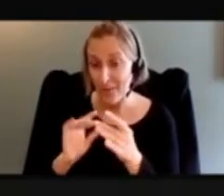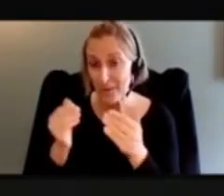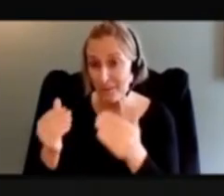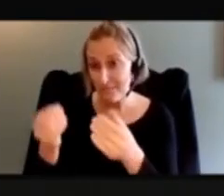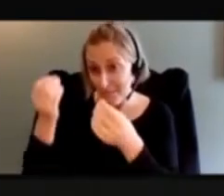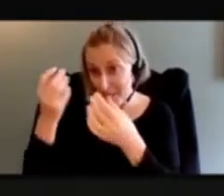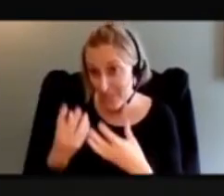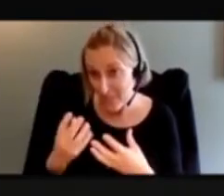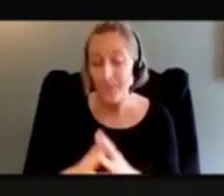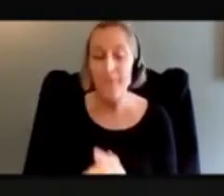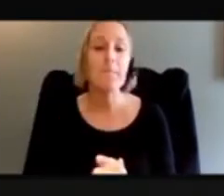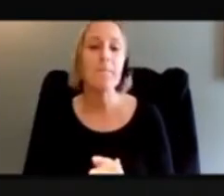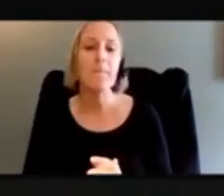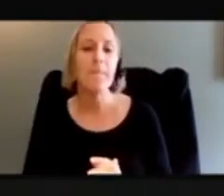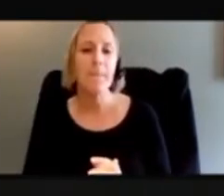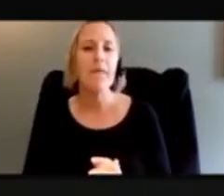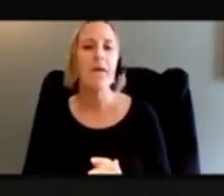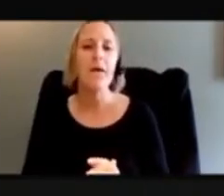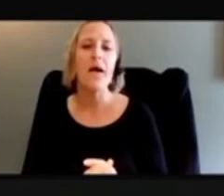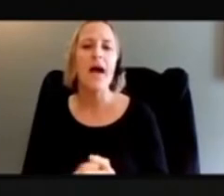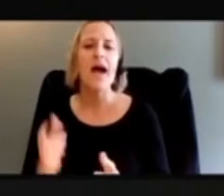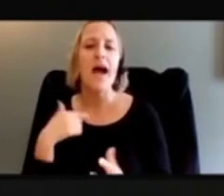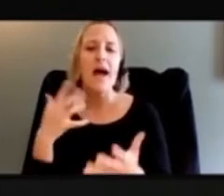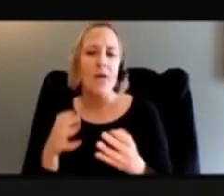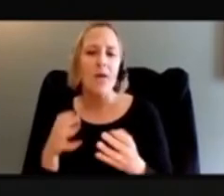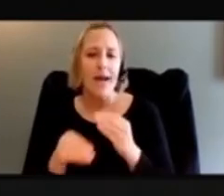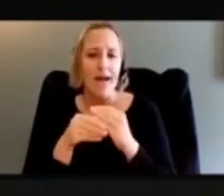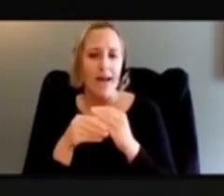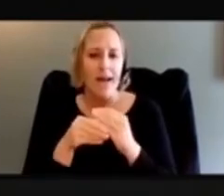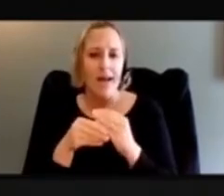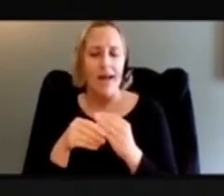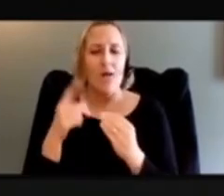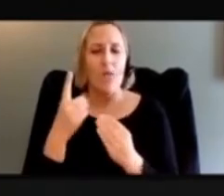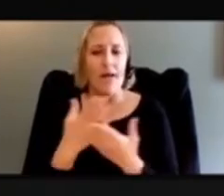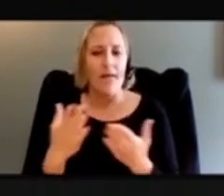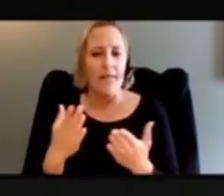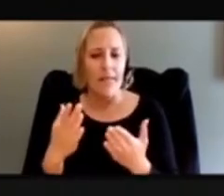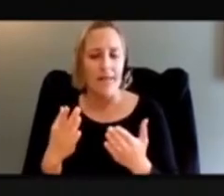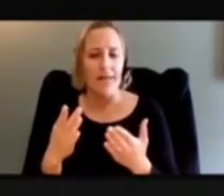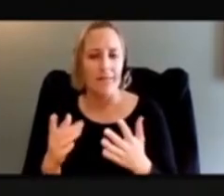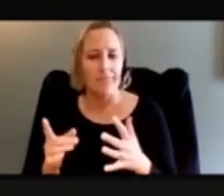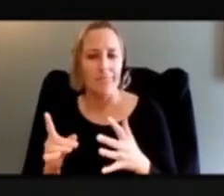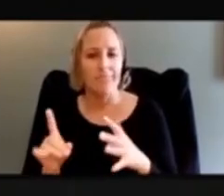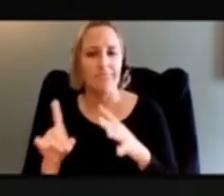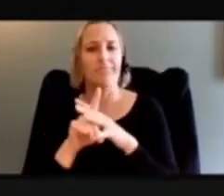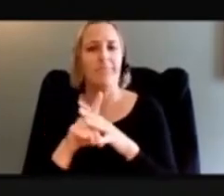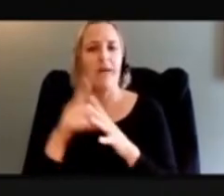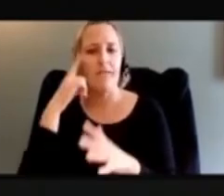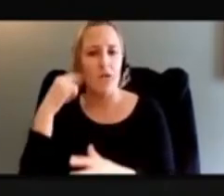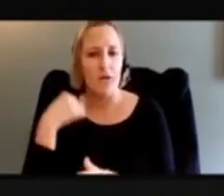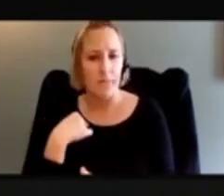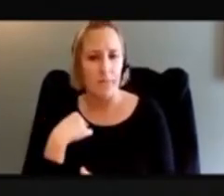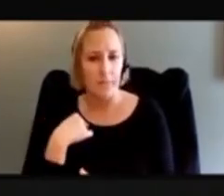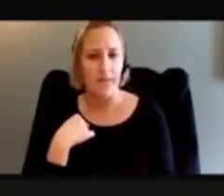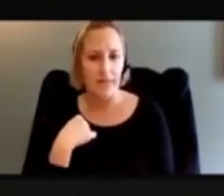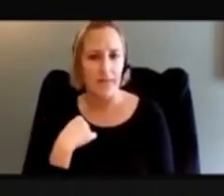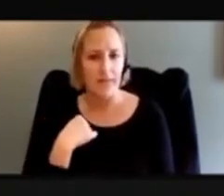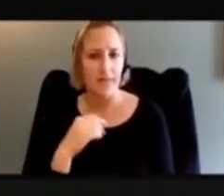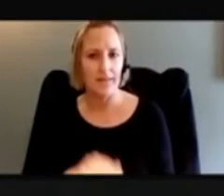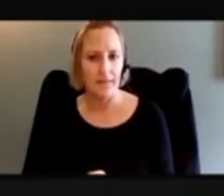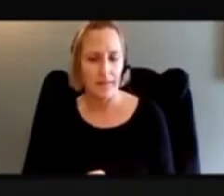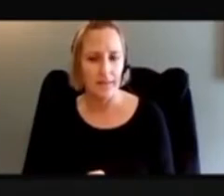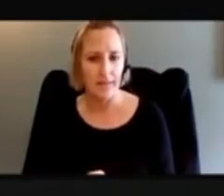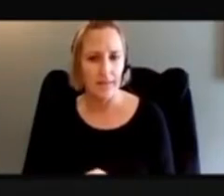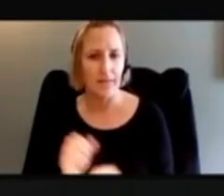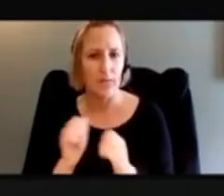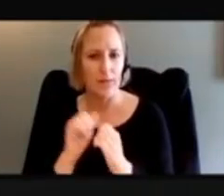But I would like to add to that, there's something that came up for me in one of the sessions, and her in the panel that was